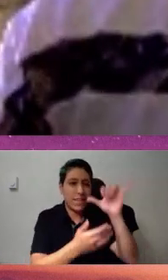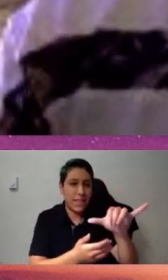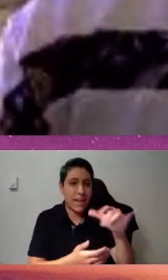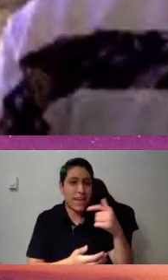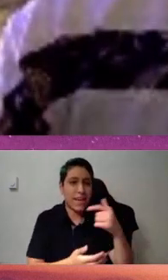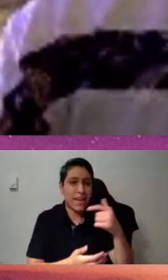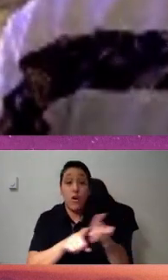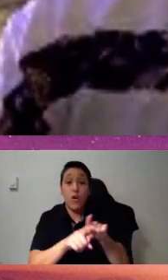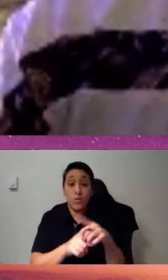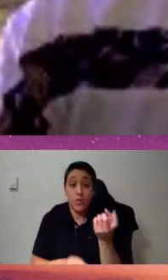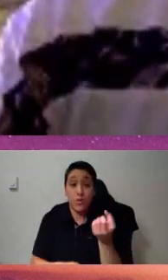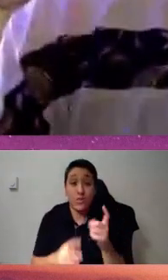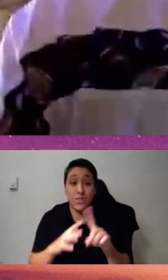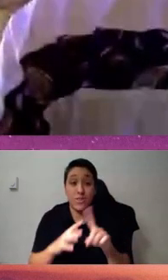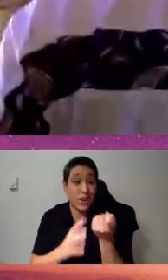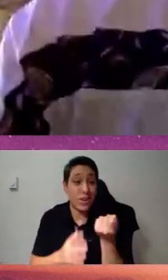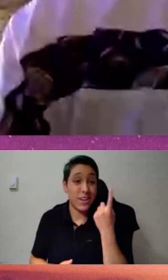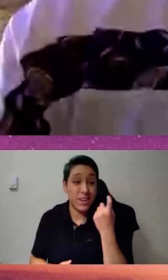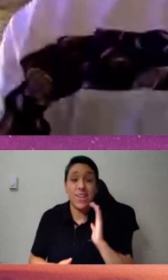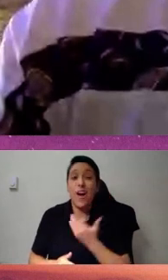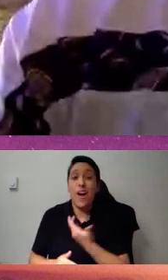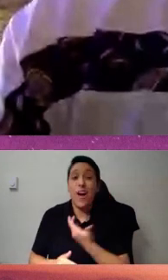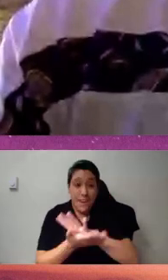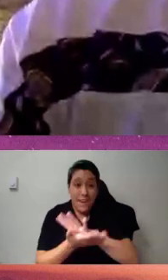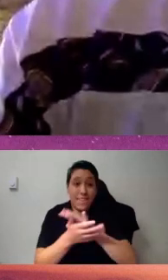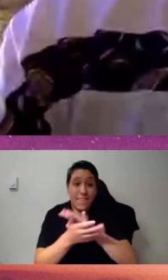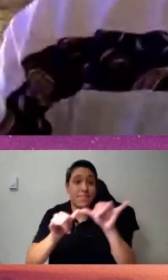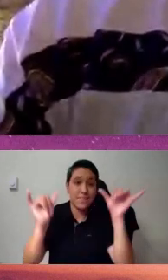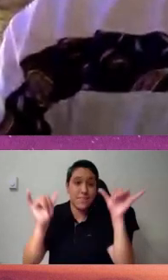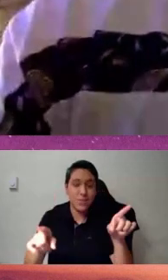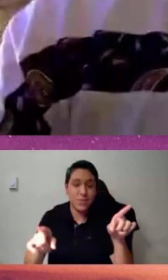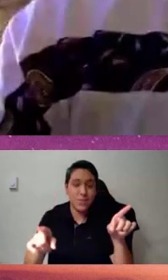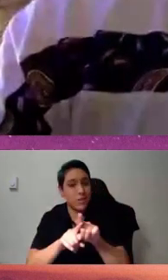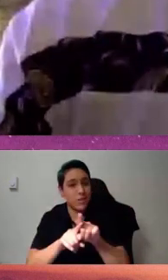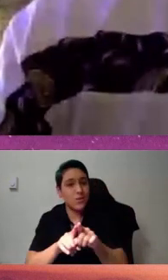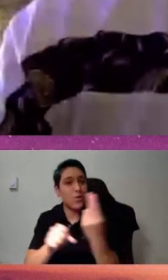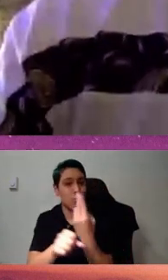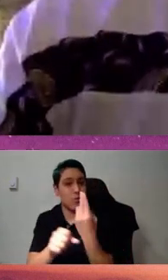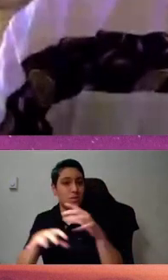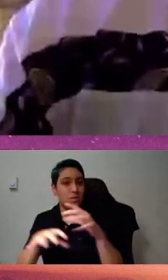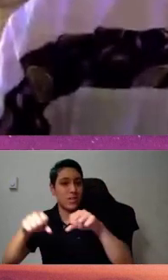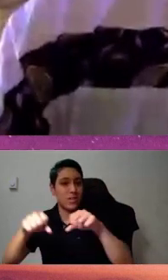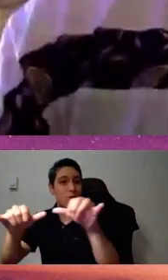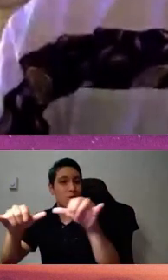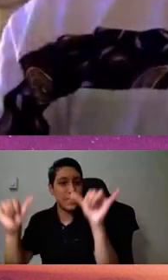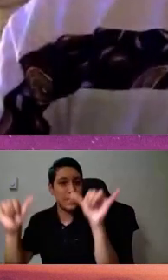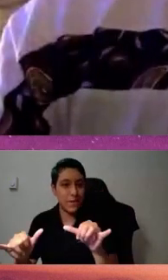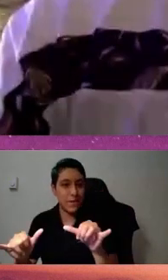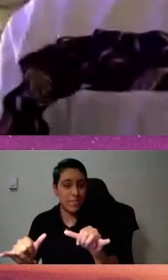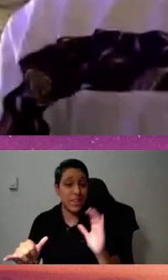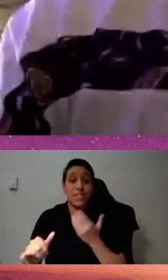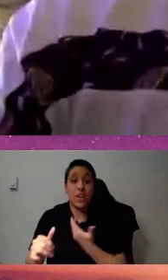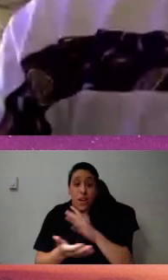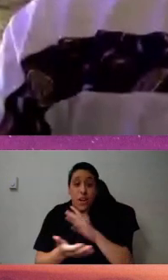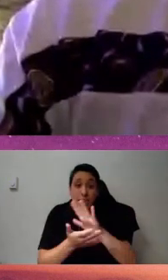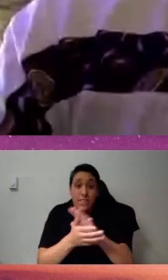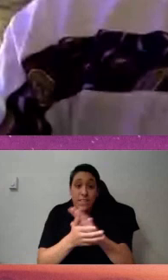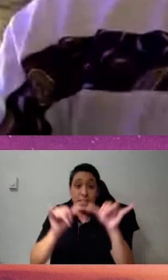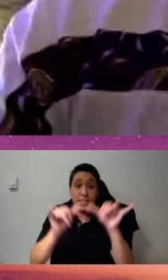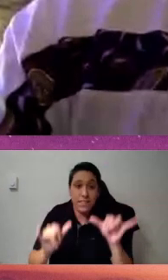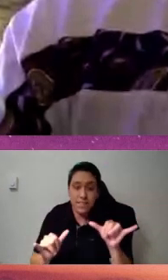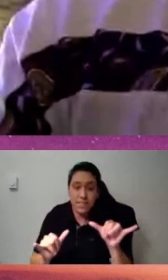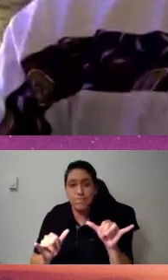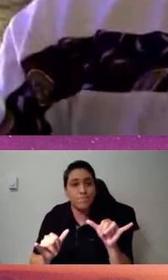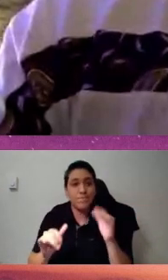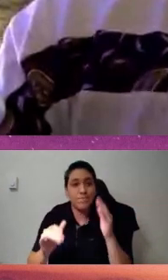colonial. Our academic system actually prevents many Indigenous peoples, particularly Black and